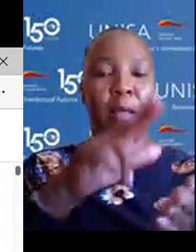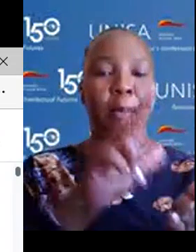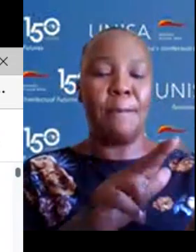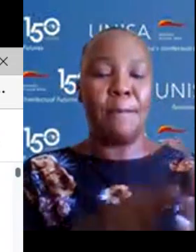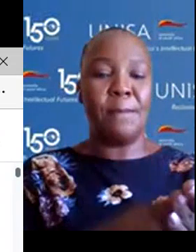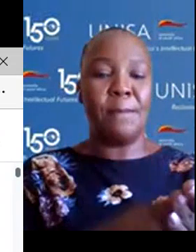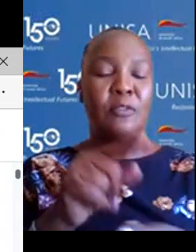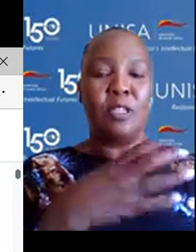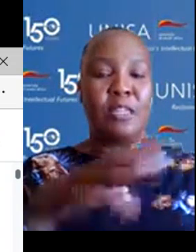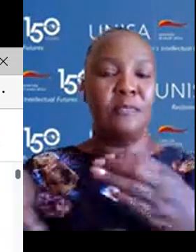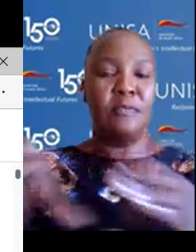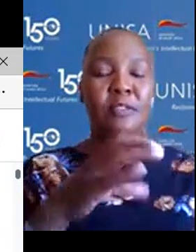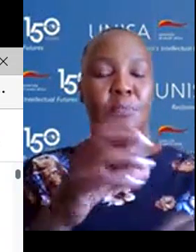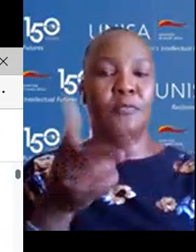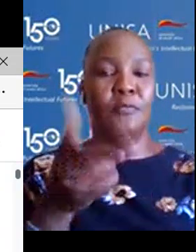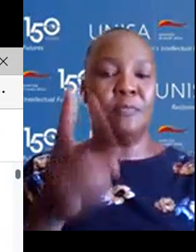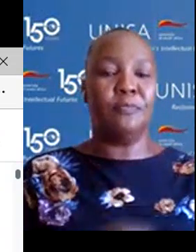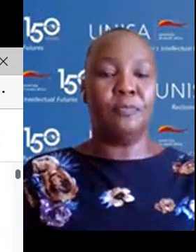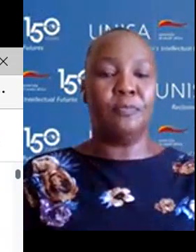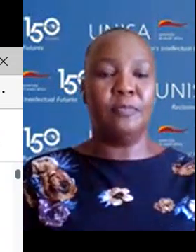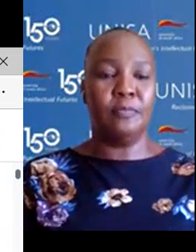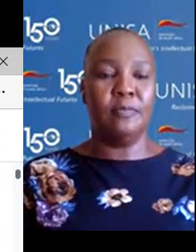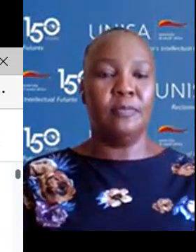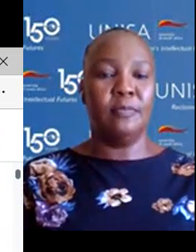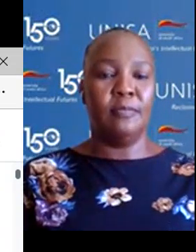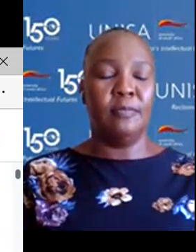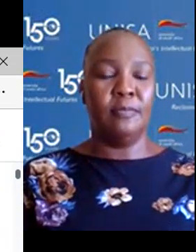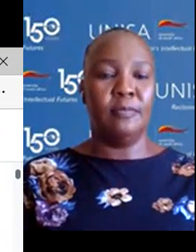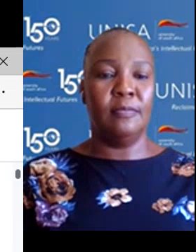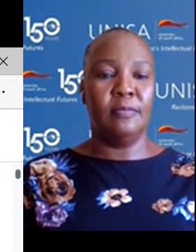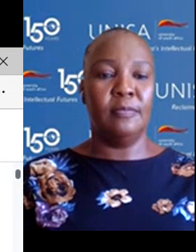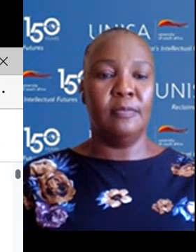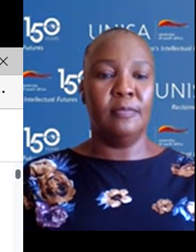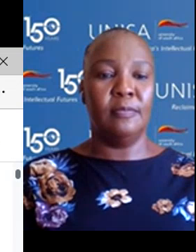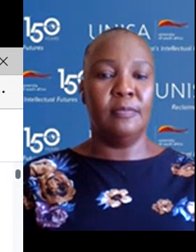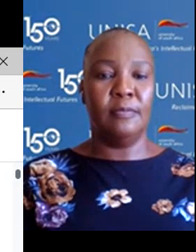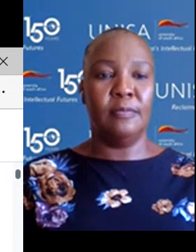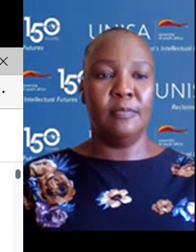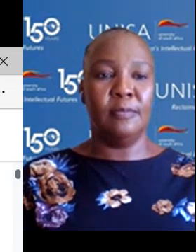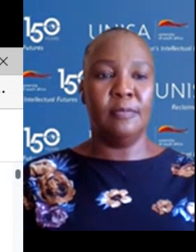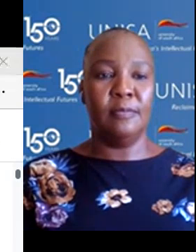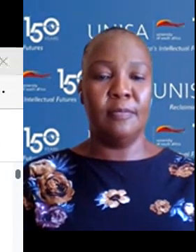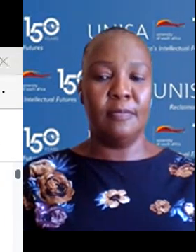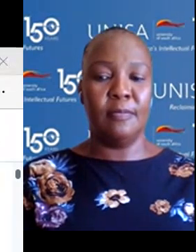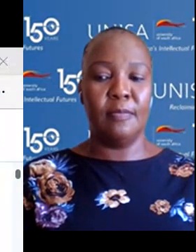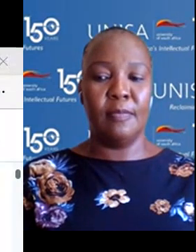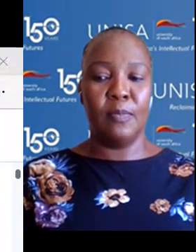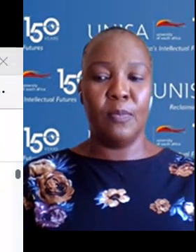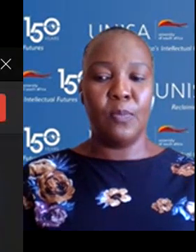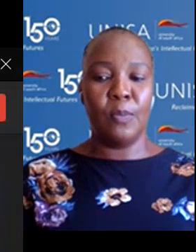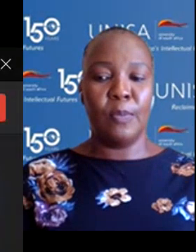this activity as well. So you don't necessarily, if you have to use the desktop, you can use your OneDrive